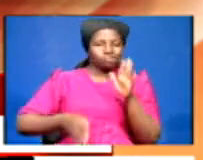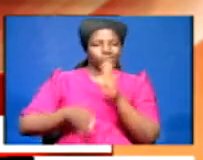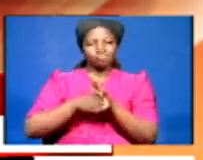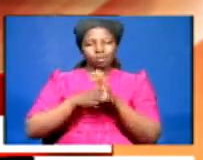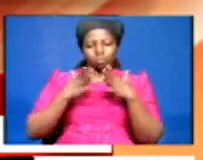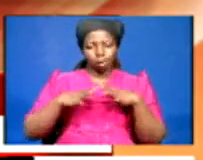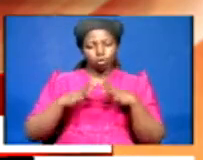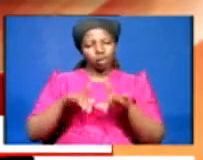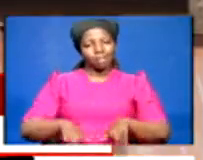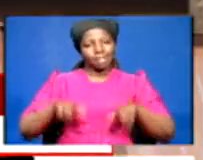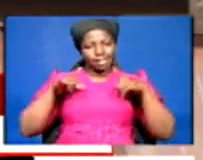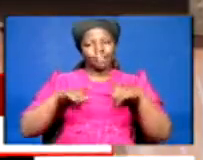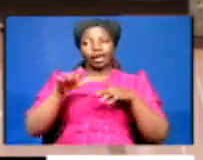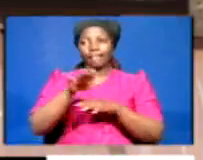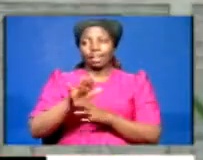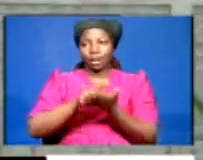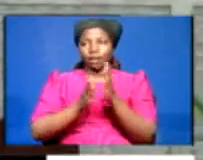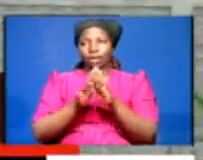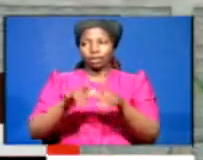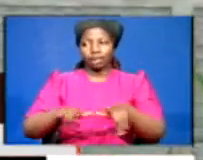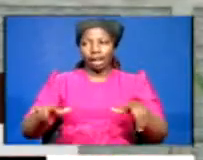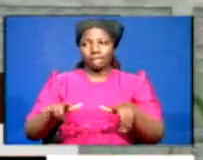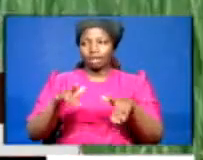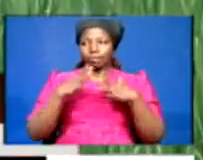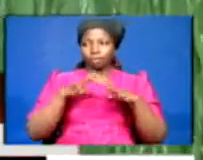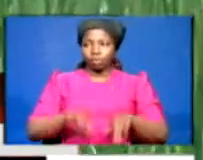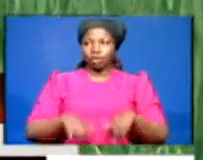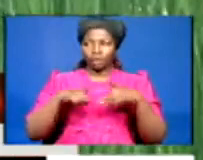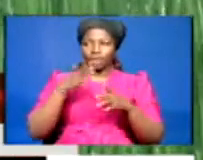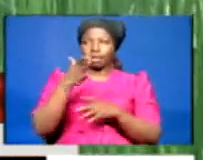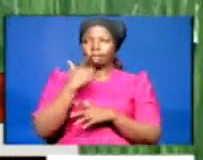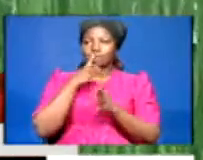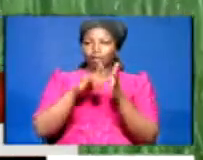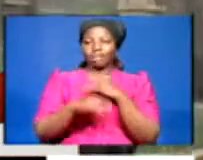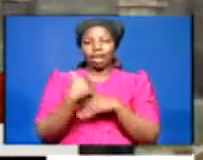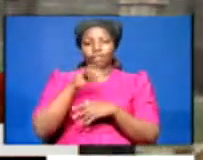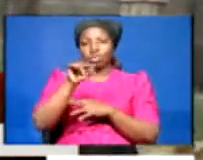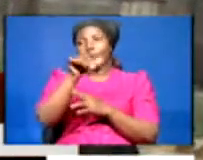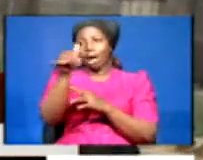area the inhabitants have however maintained they have nowhere to go